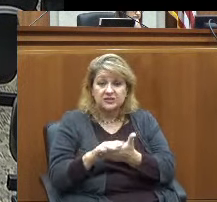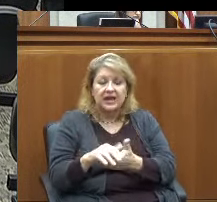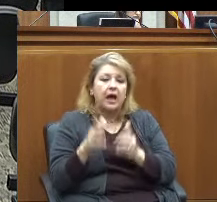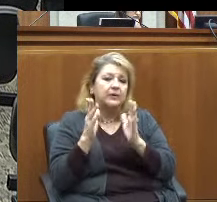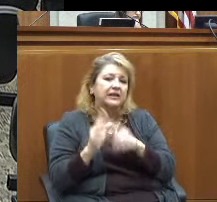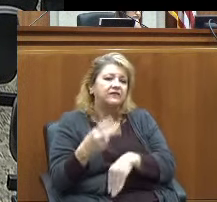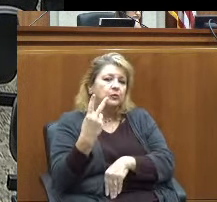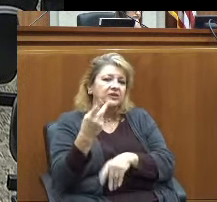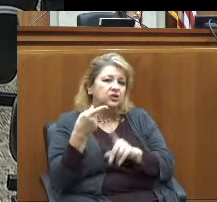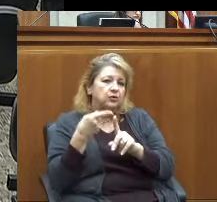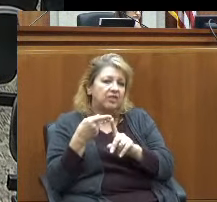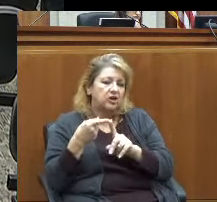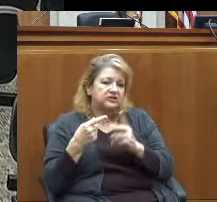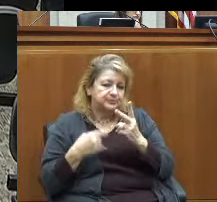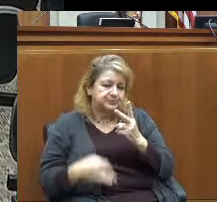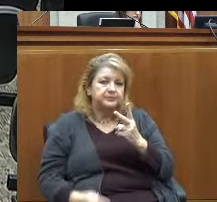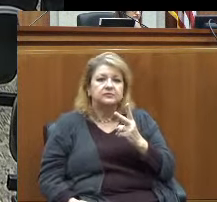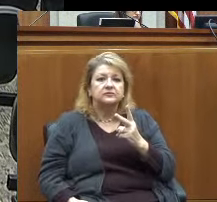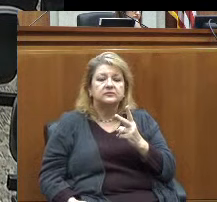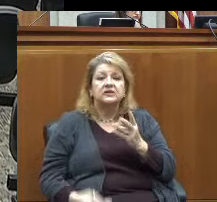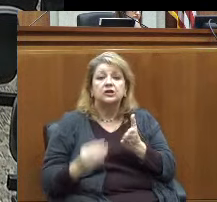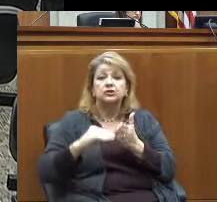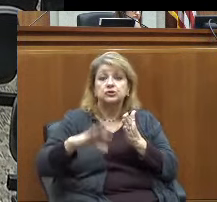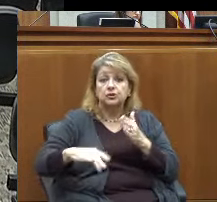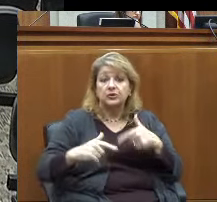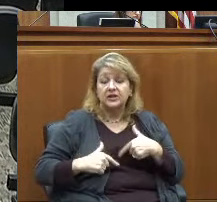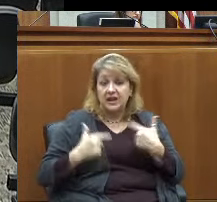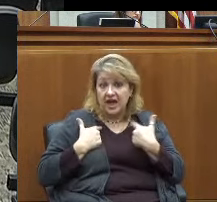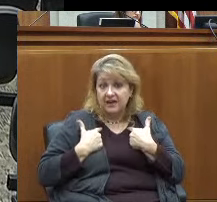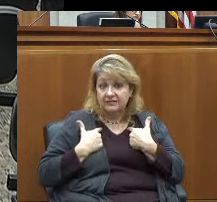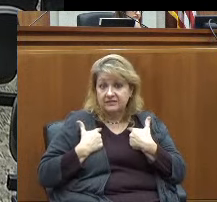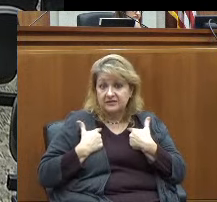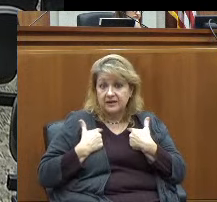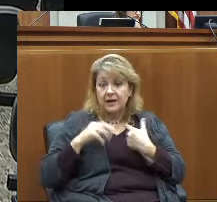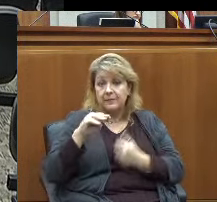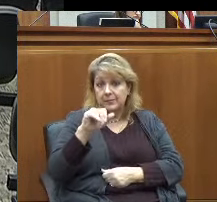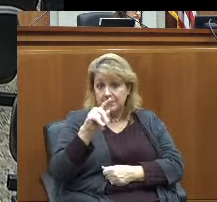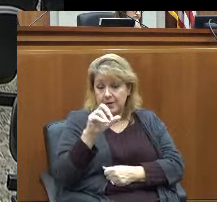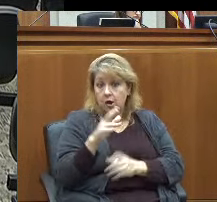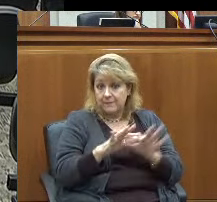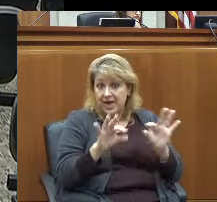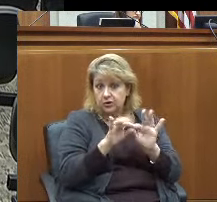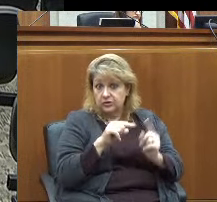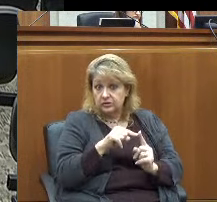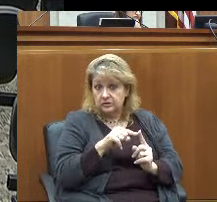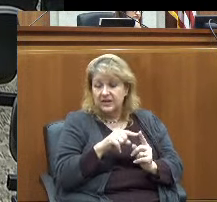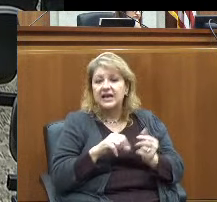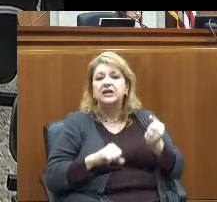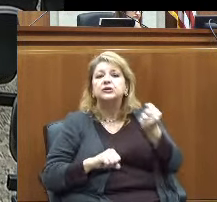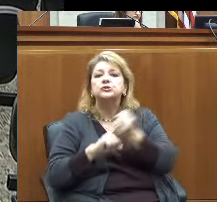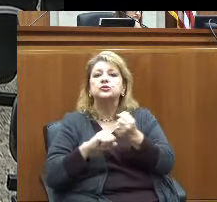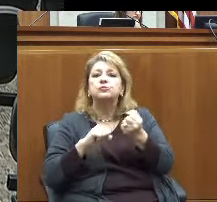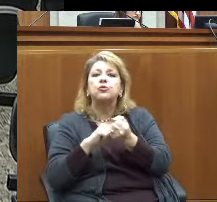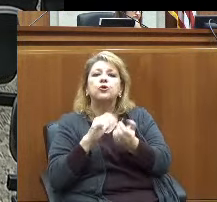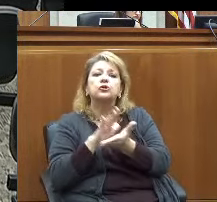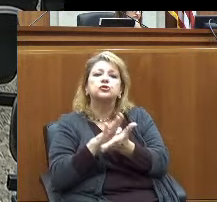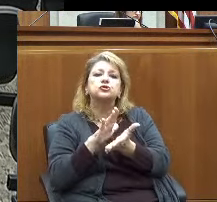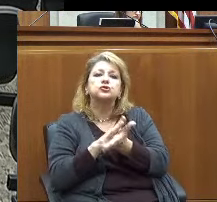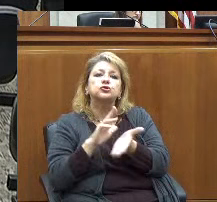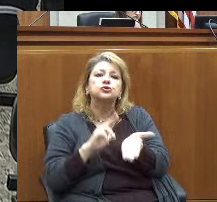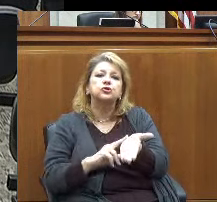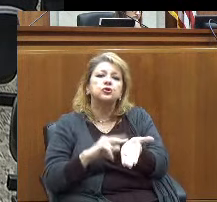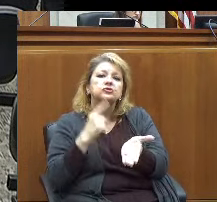with two things. Student lives matter, and support the school nurse